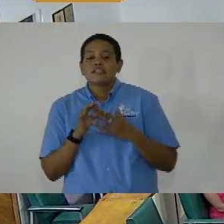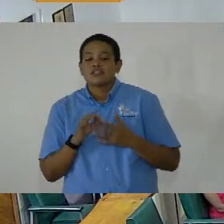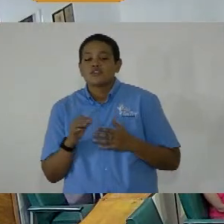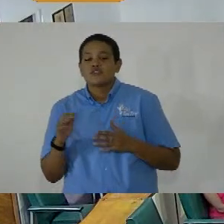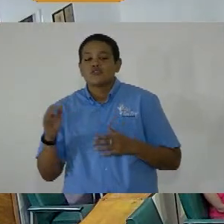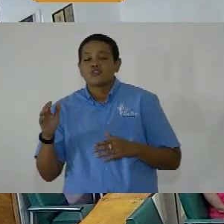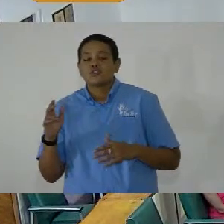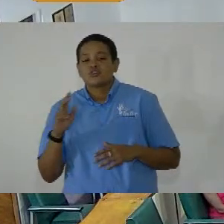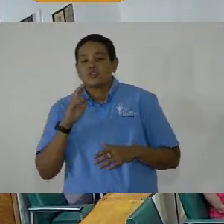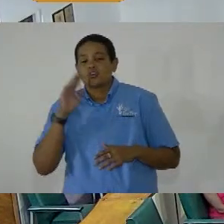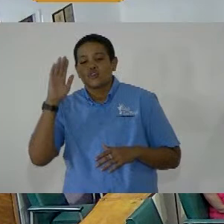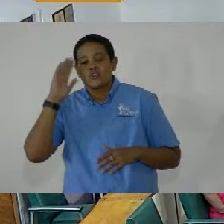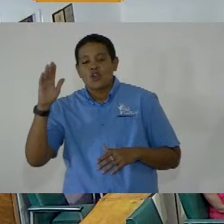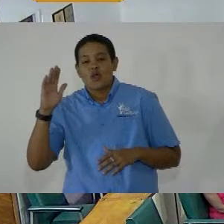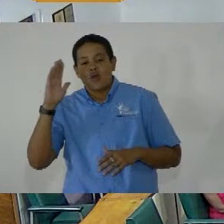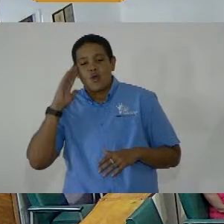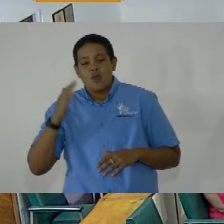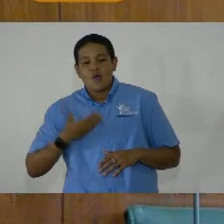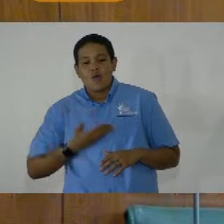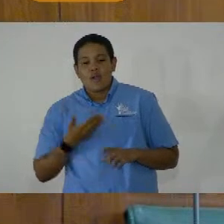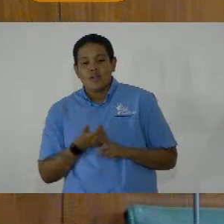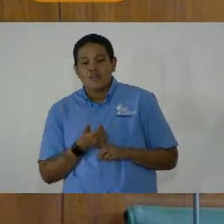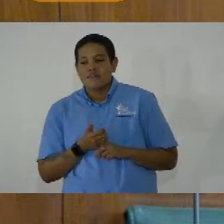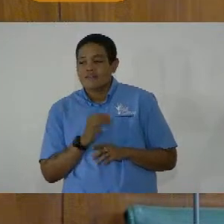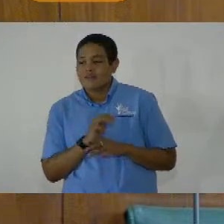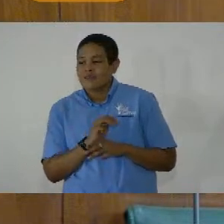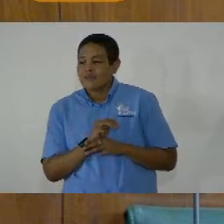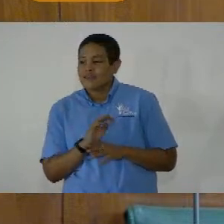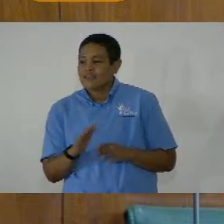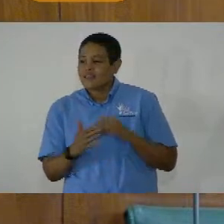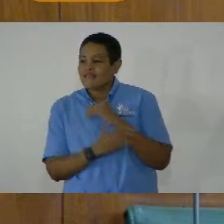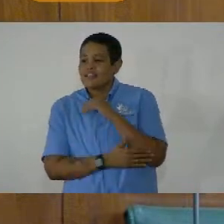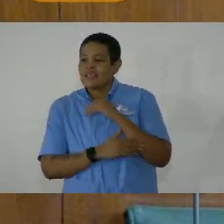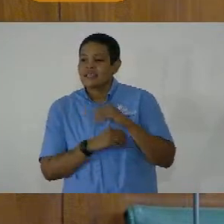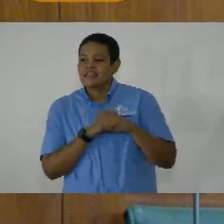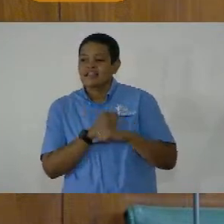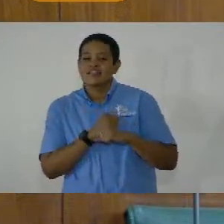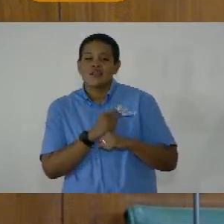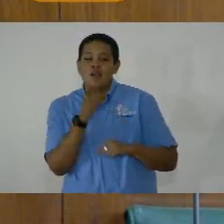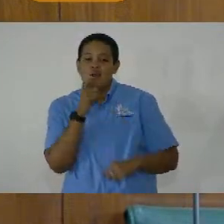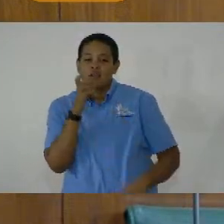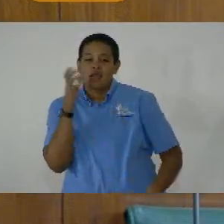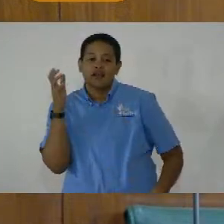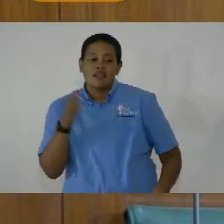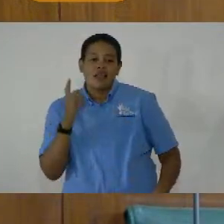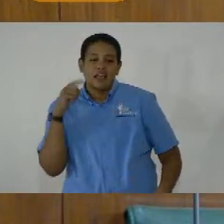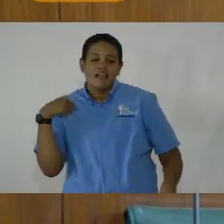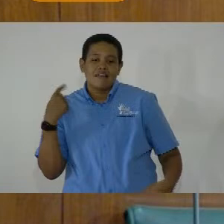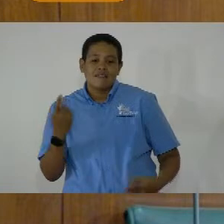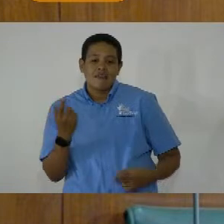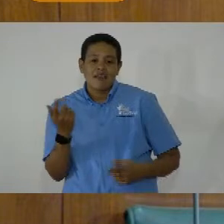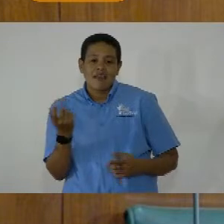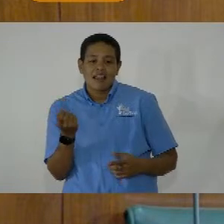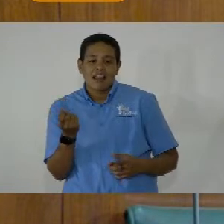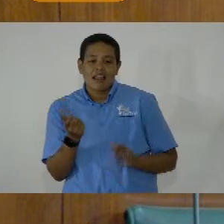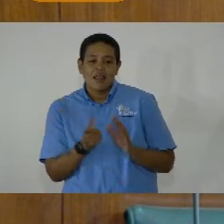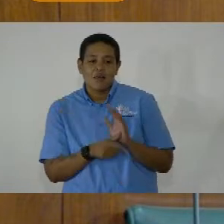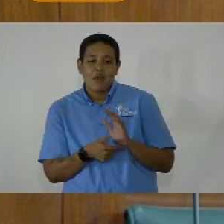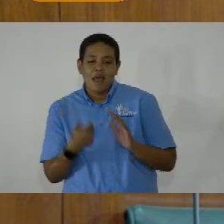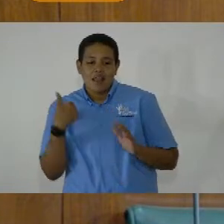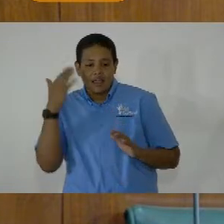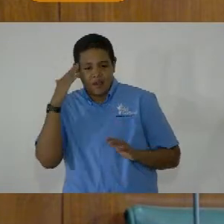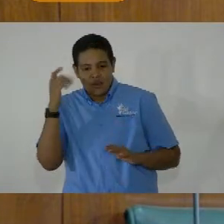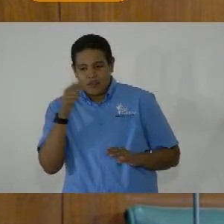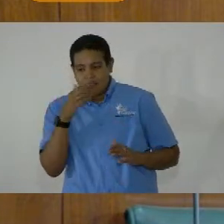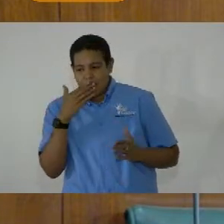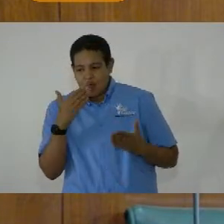shout out and welcome to the Minister of National Security, who has not been with us for a little while. And I know he was not well, and